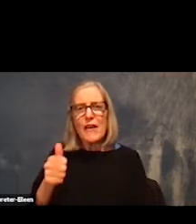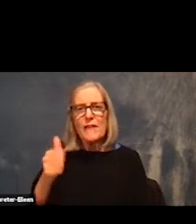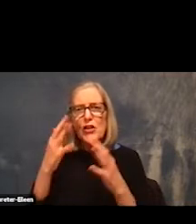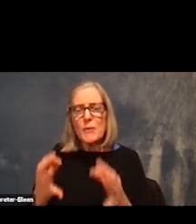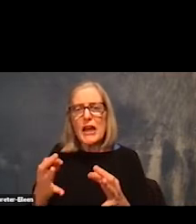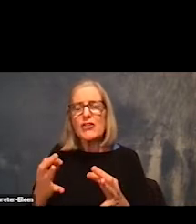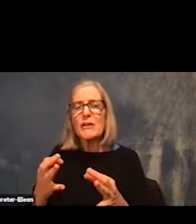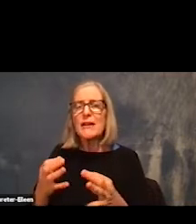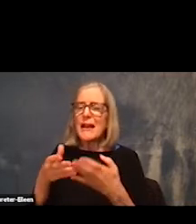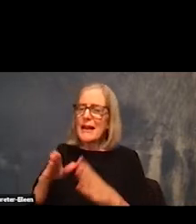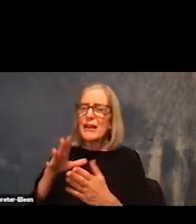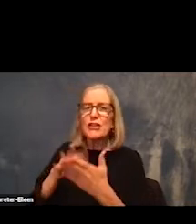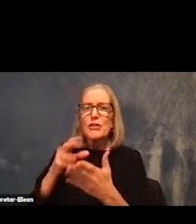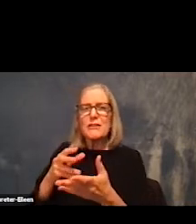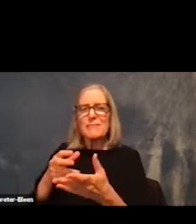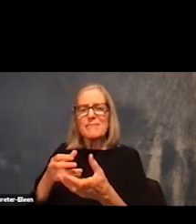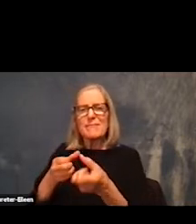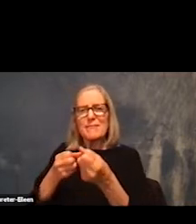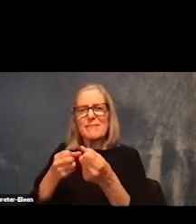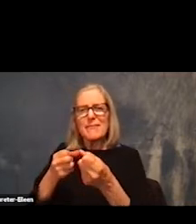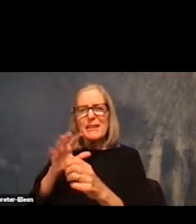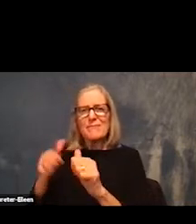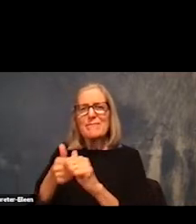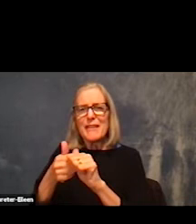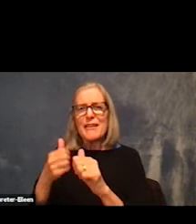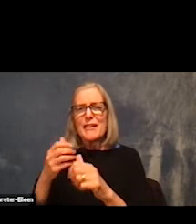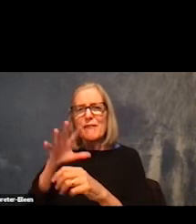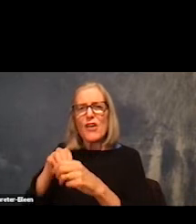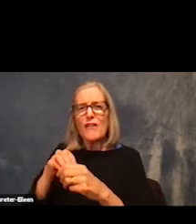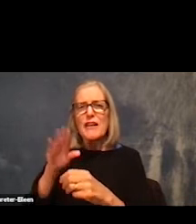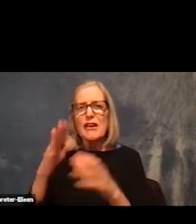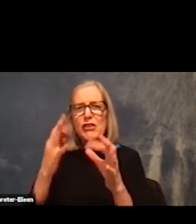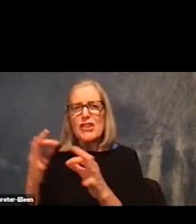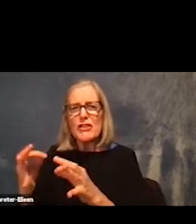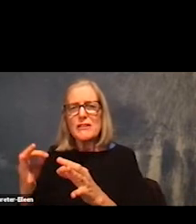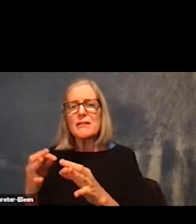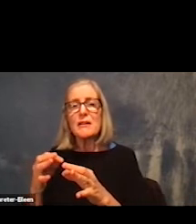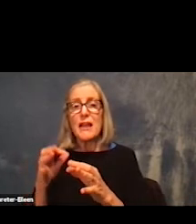agents in their learning and their life? It's anchored in the special education law.